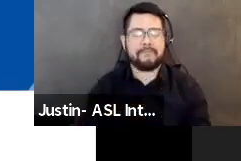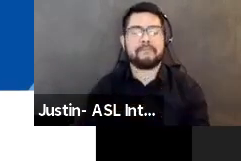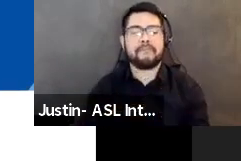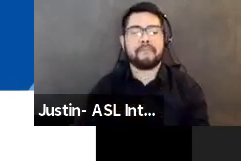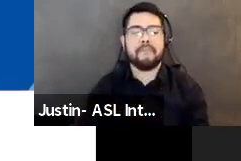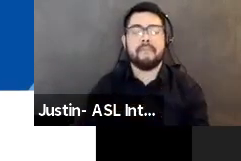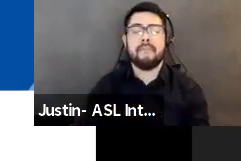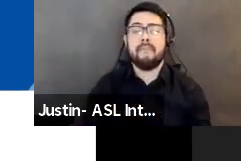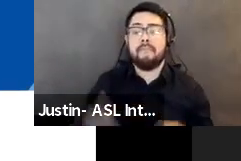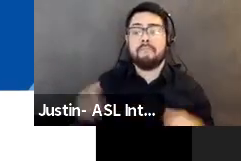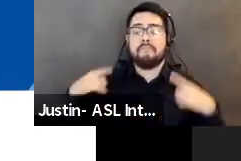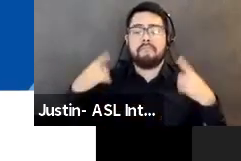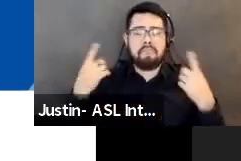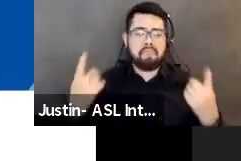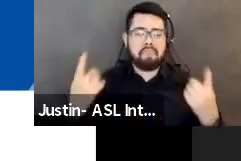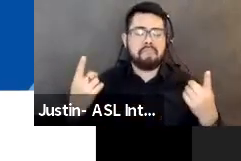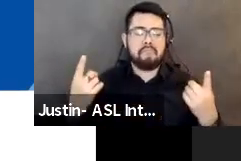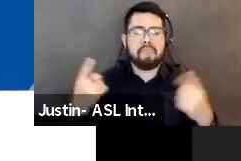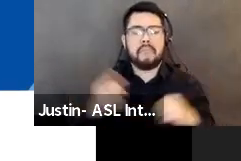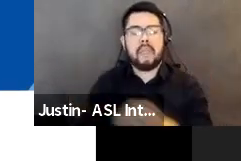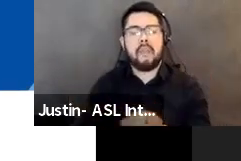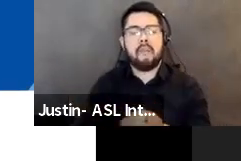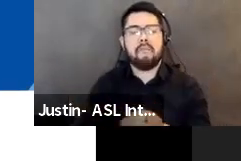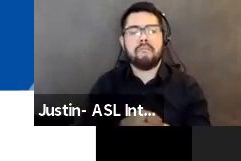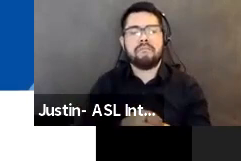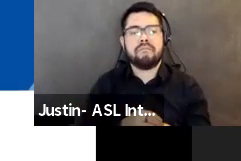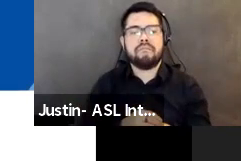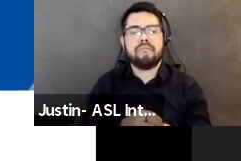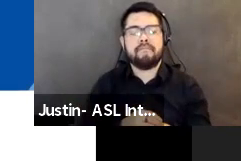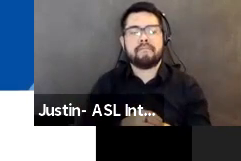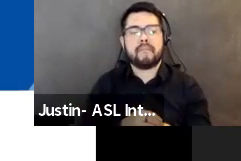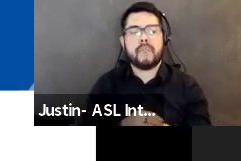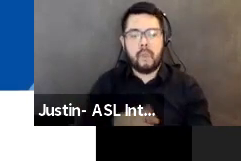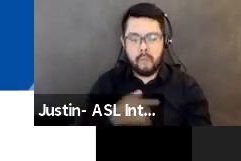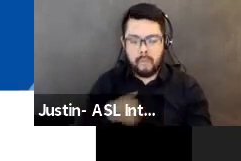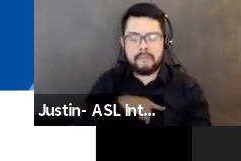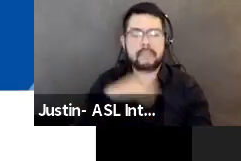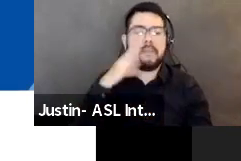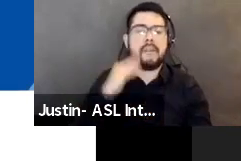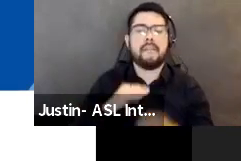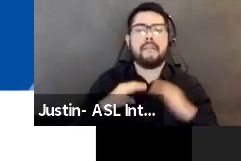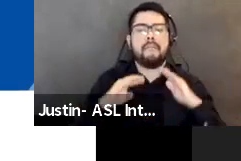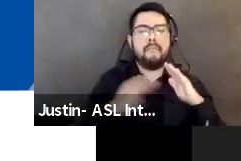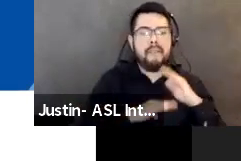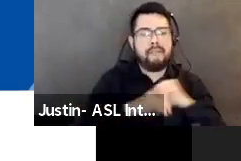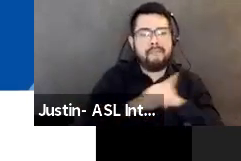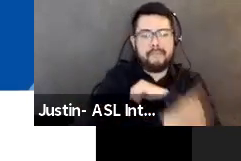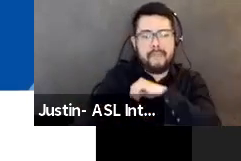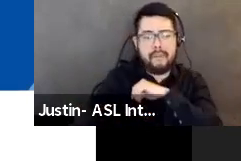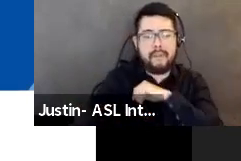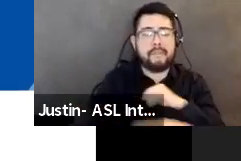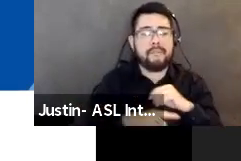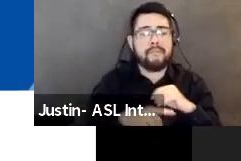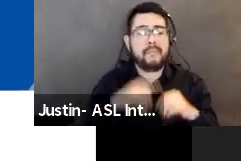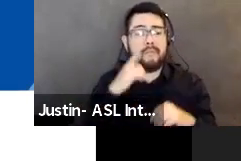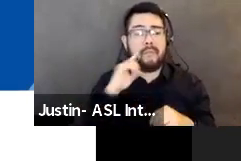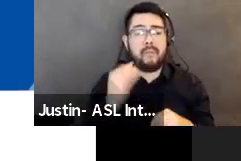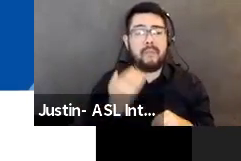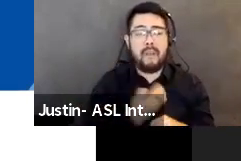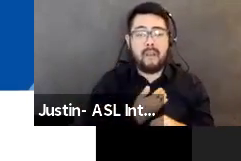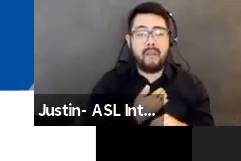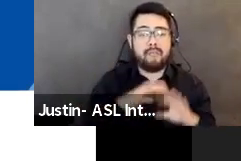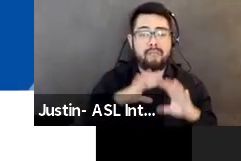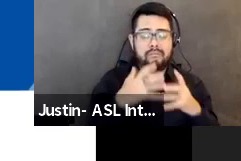in the past we've had basic disciplinary history in the iga through feedback that we've